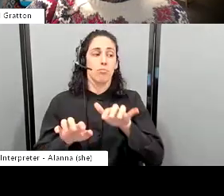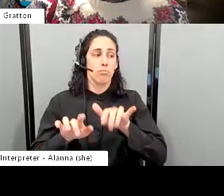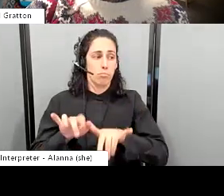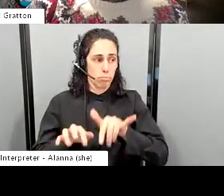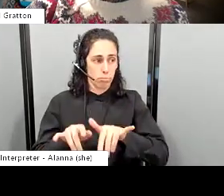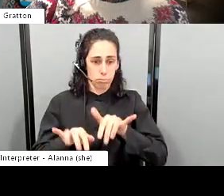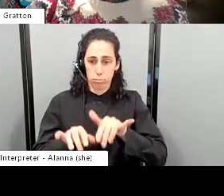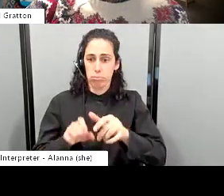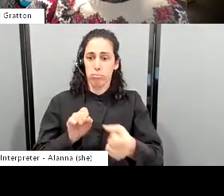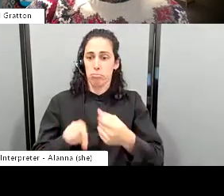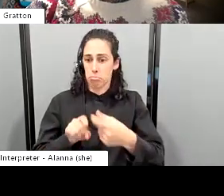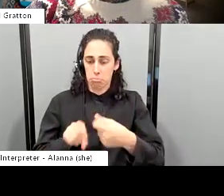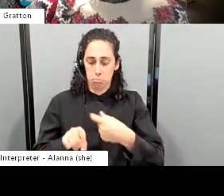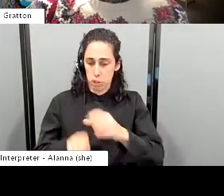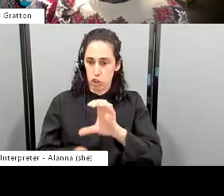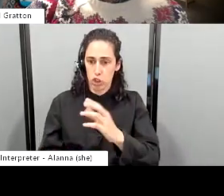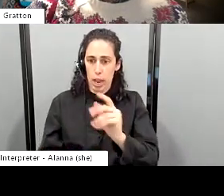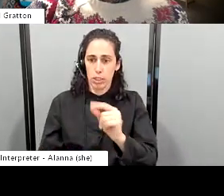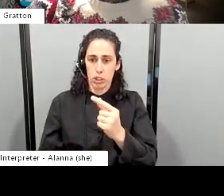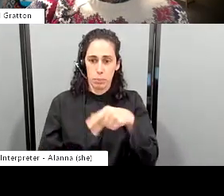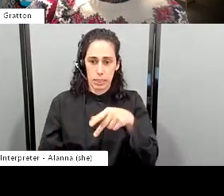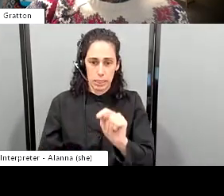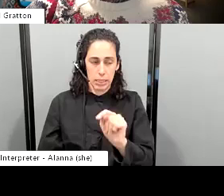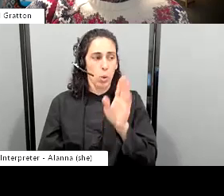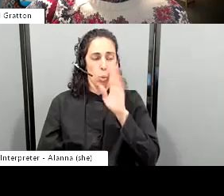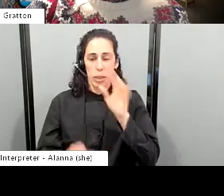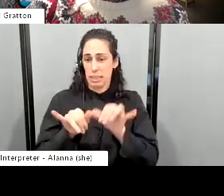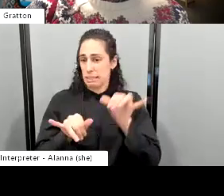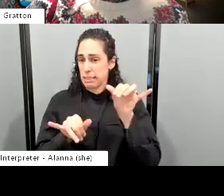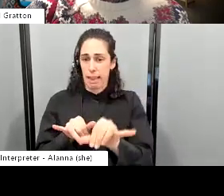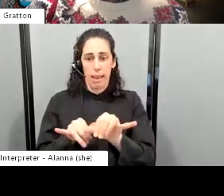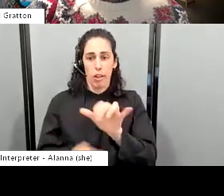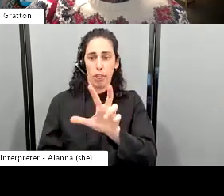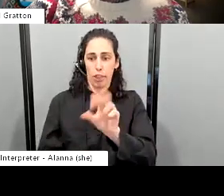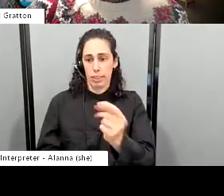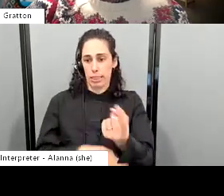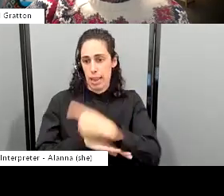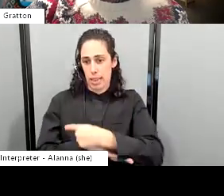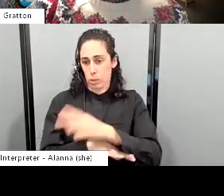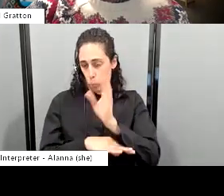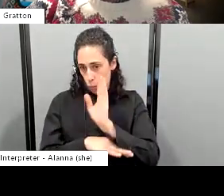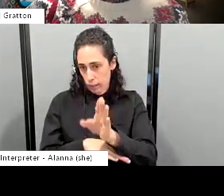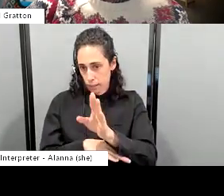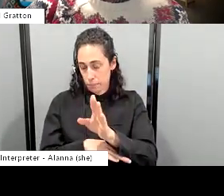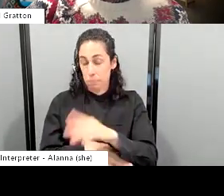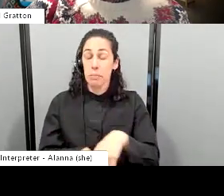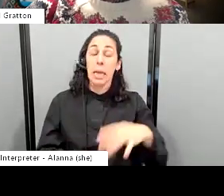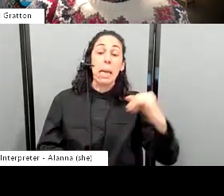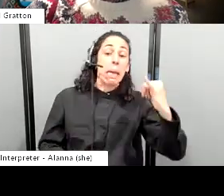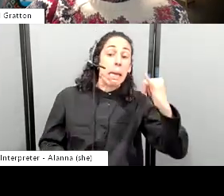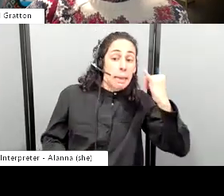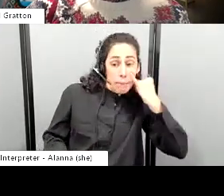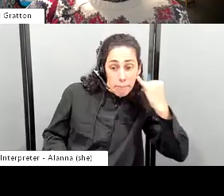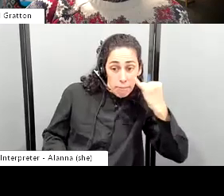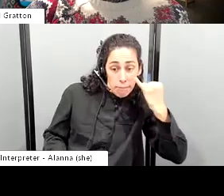30 days. Obviously, if there was a data leak at that time, which is highly unlikely, but it could happen,